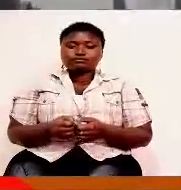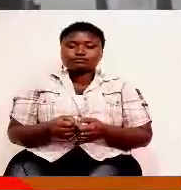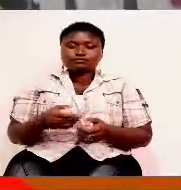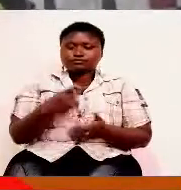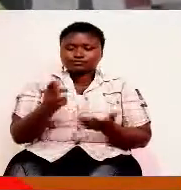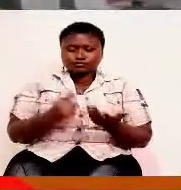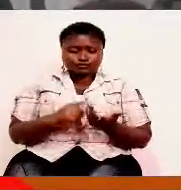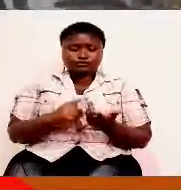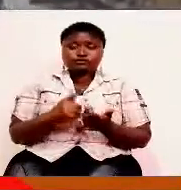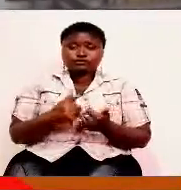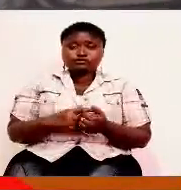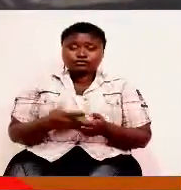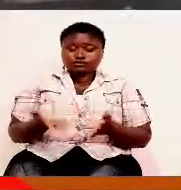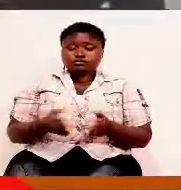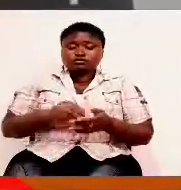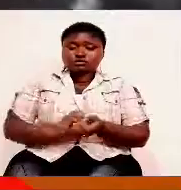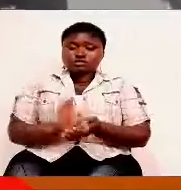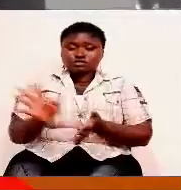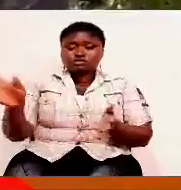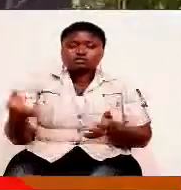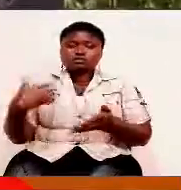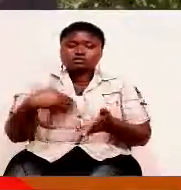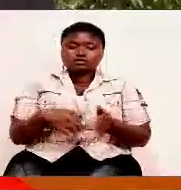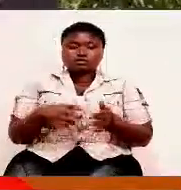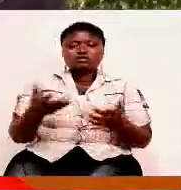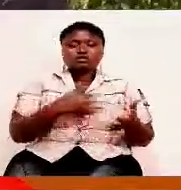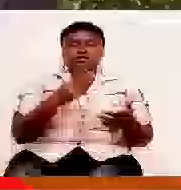iria irekereirio. Hale shieko mirogo etato iria